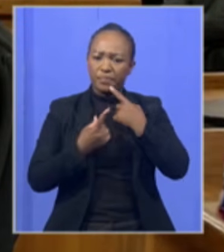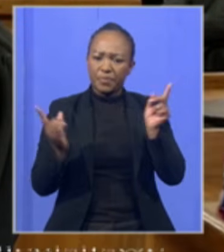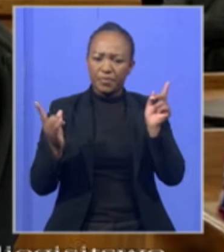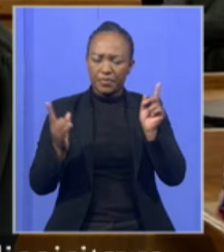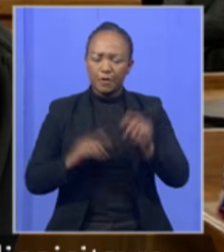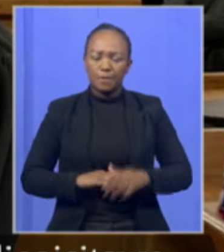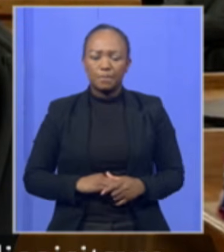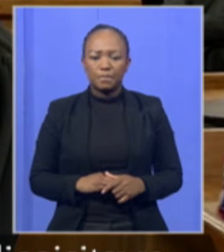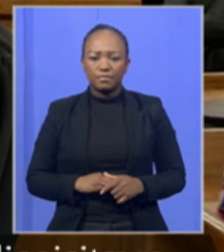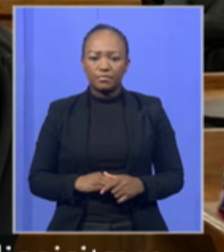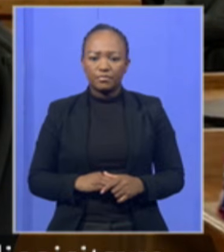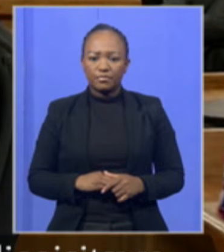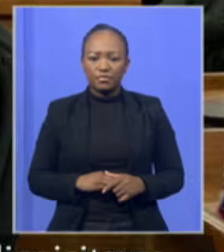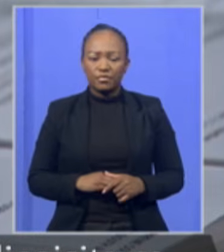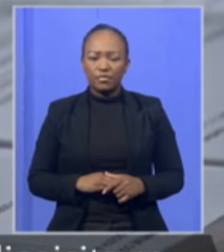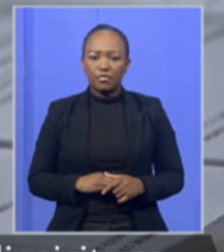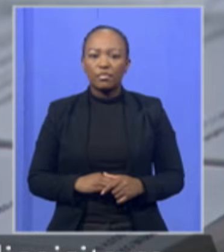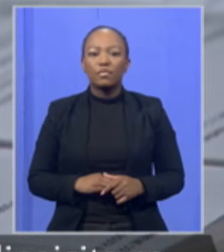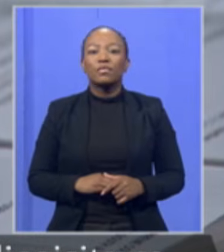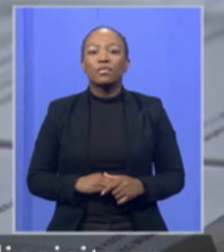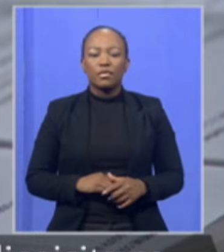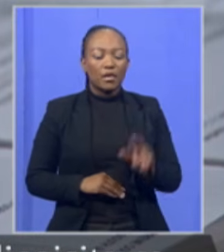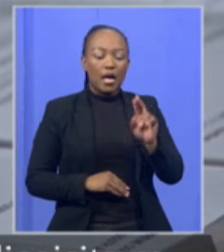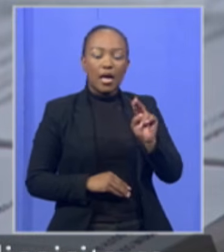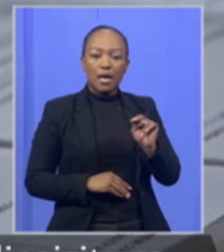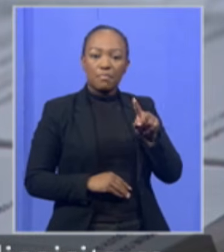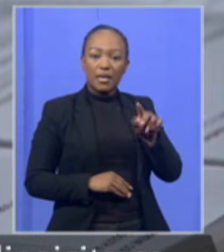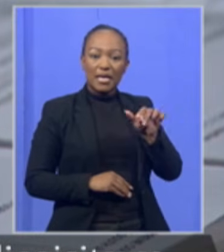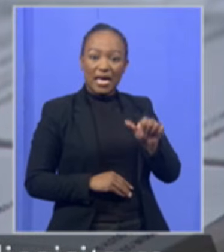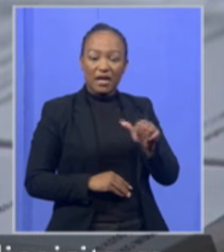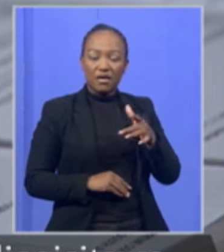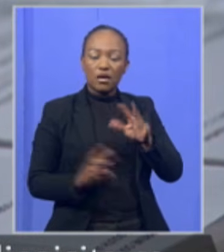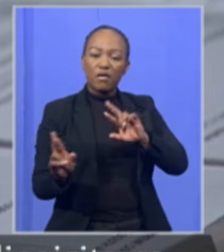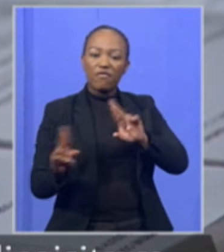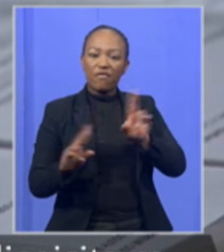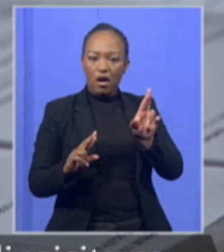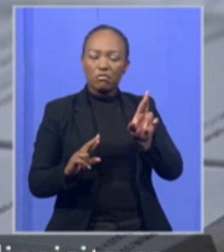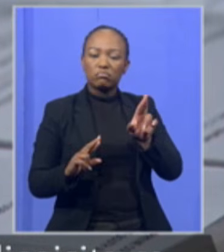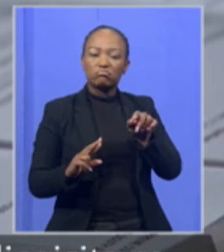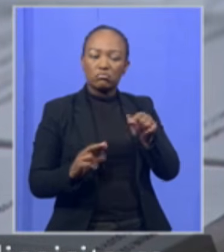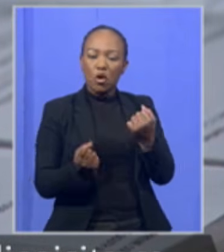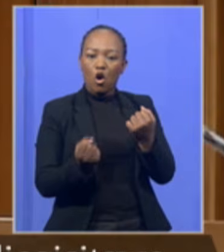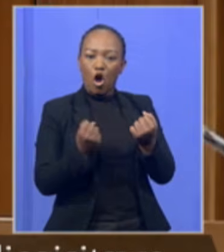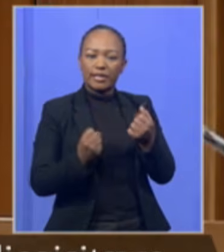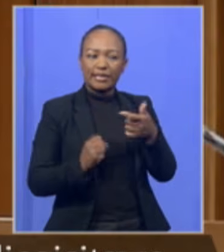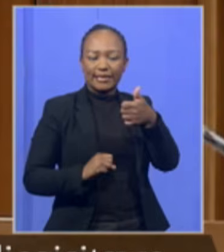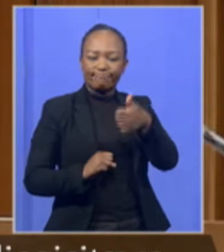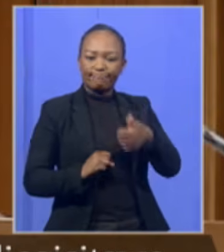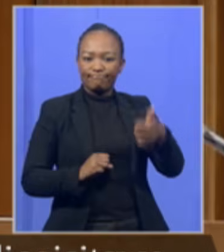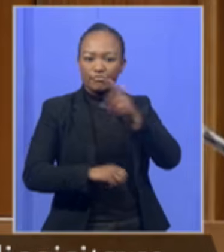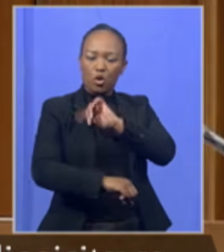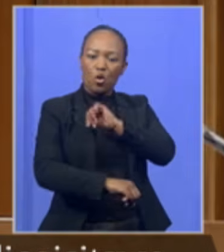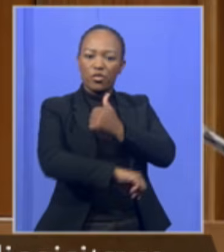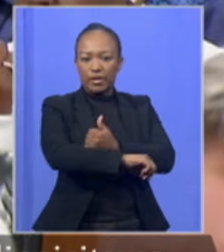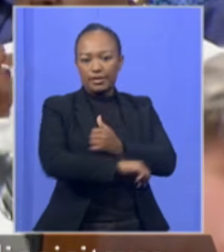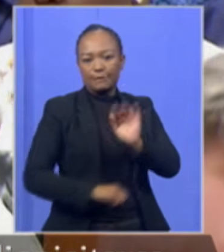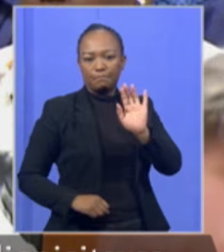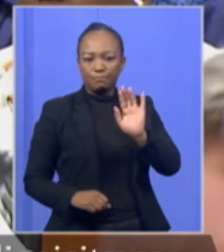was unable to refer the court to any specific authority to the contrary.